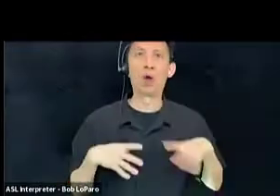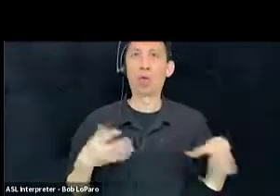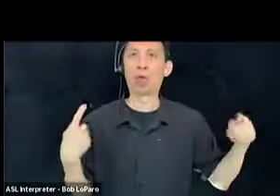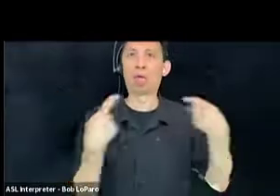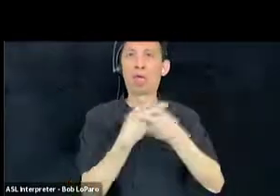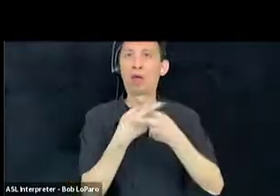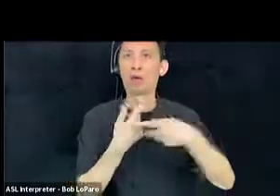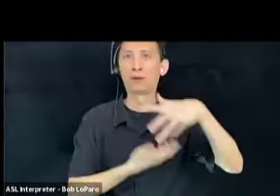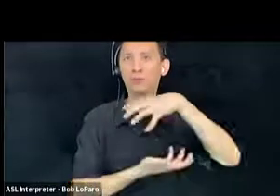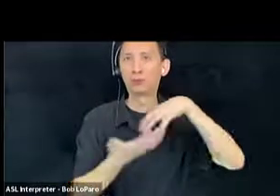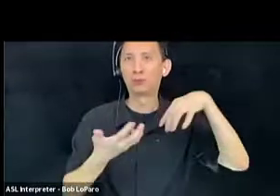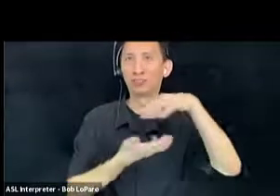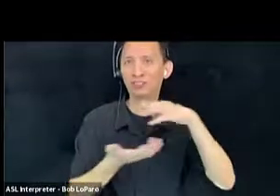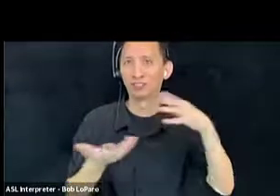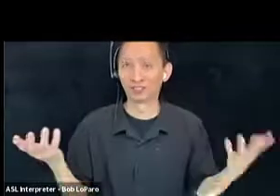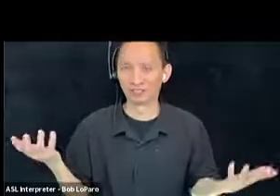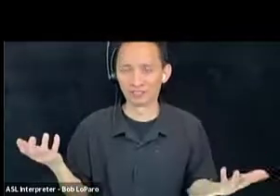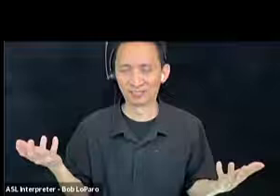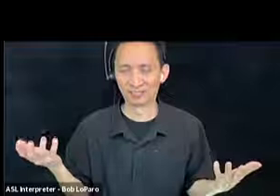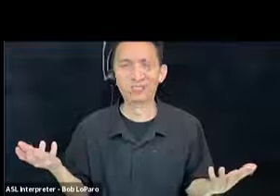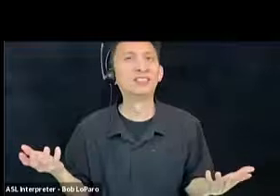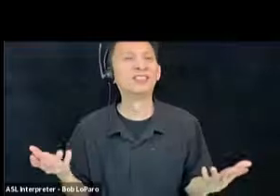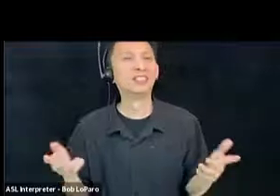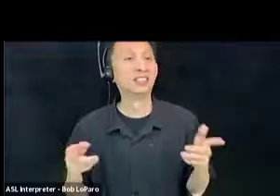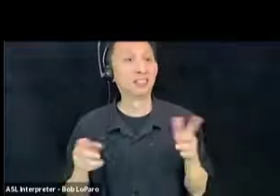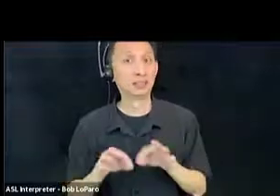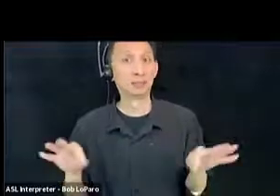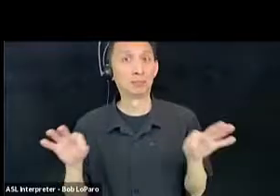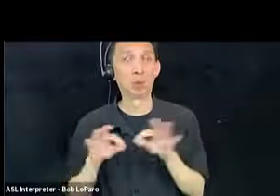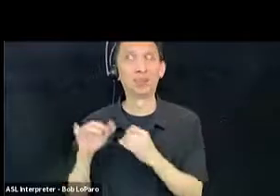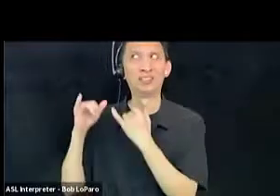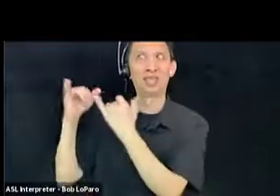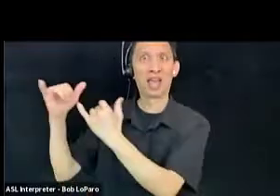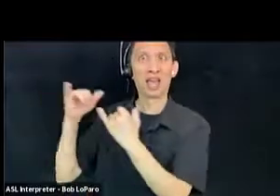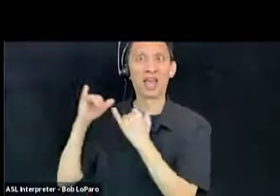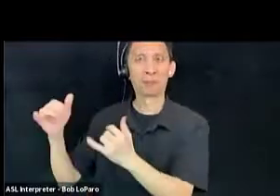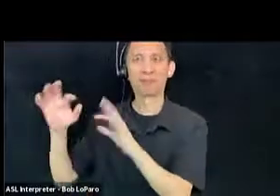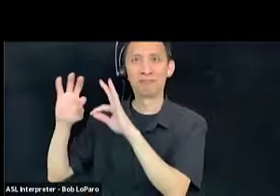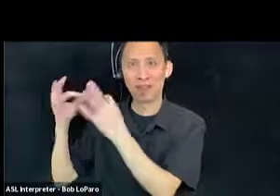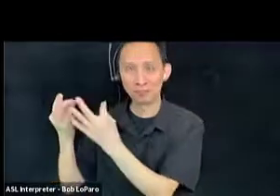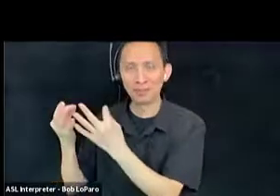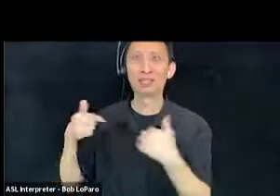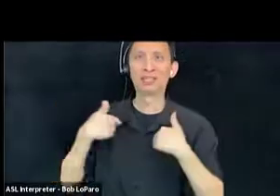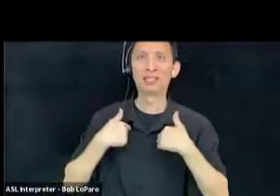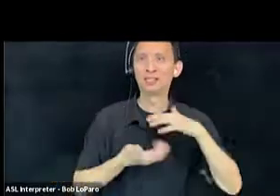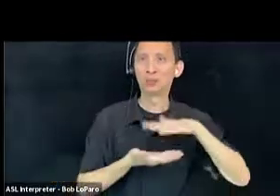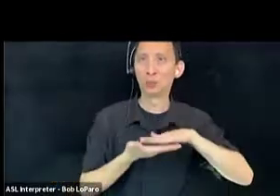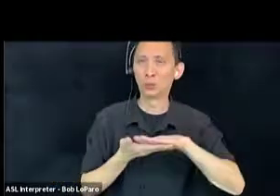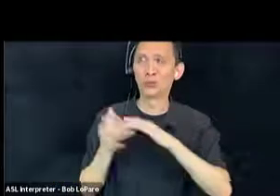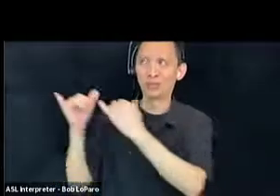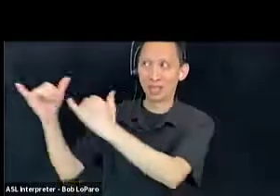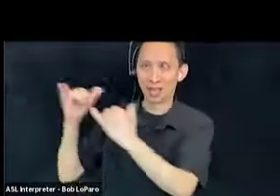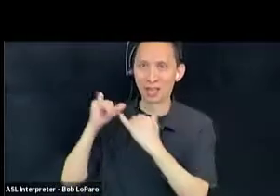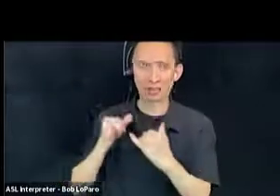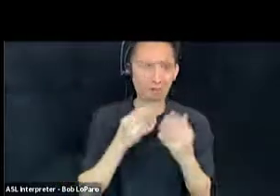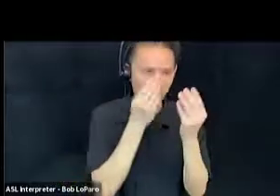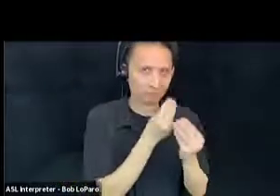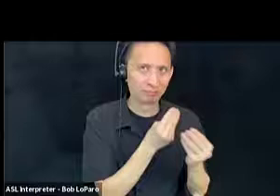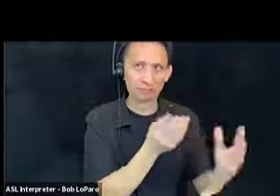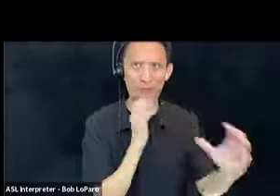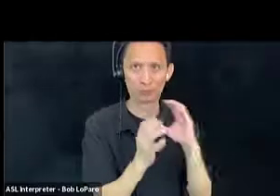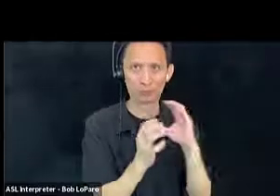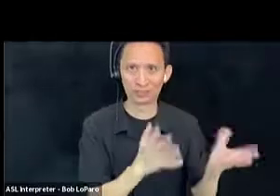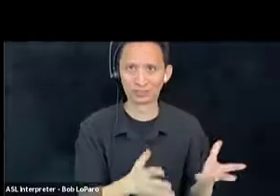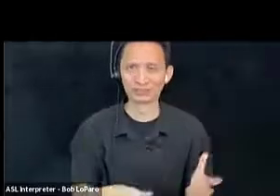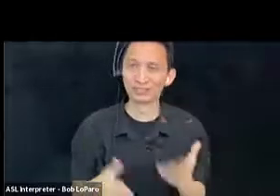Um, and we want to avoid that confusion for our kids as much as possible if we can. So thank you again, Katie, for